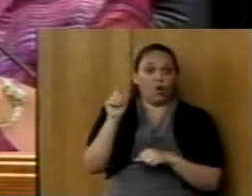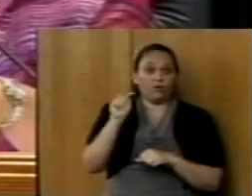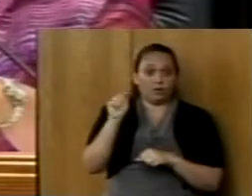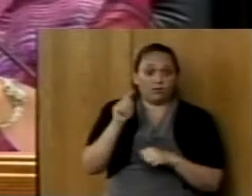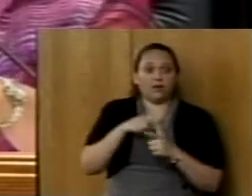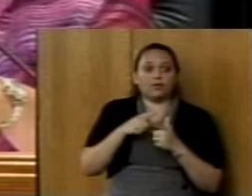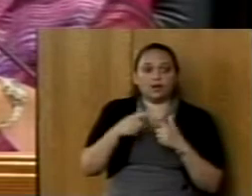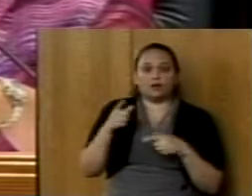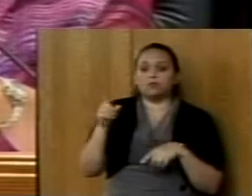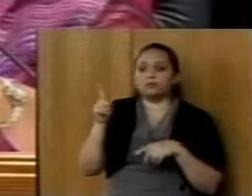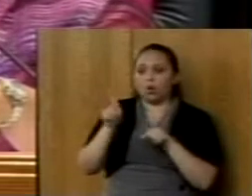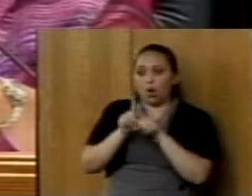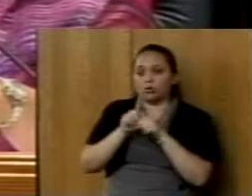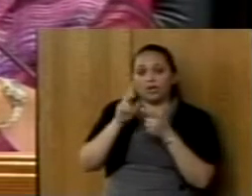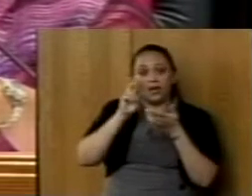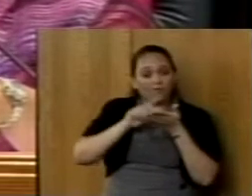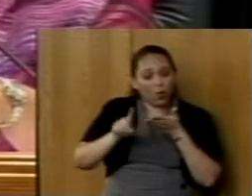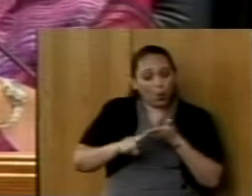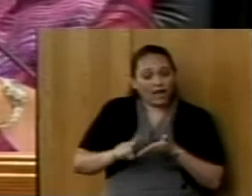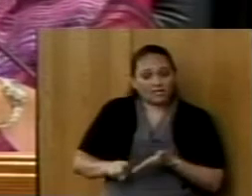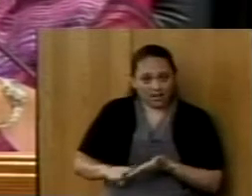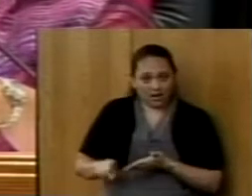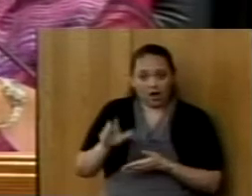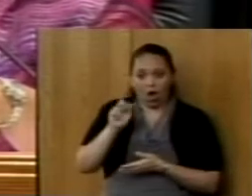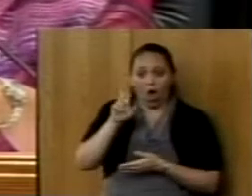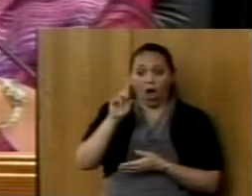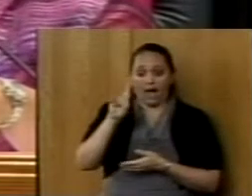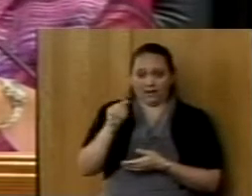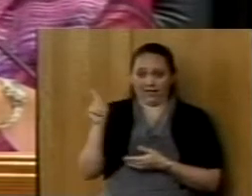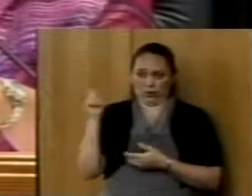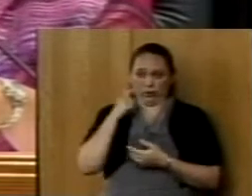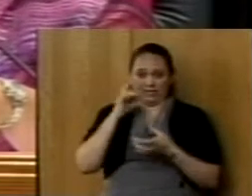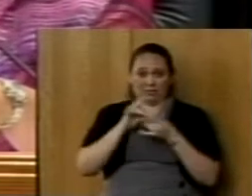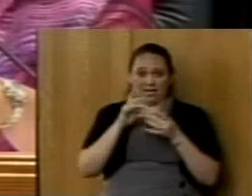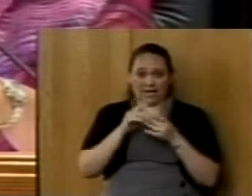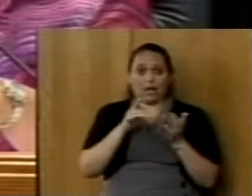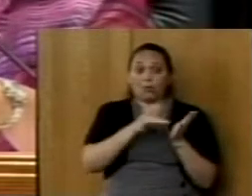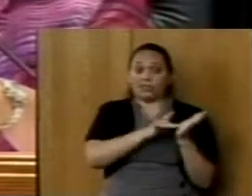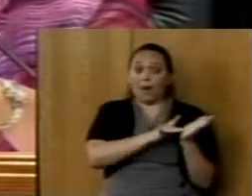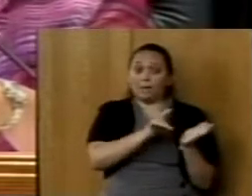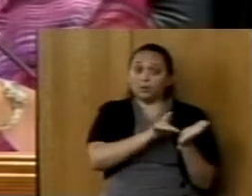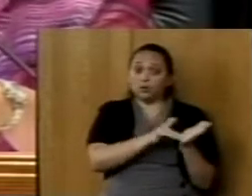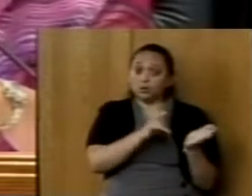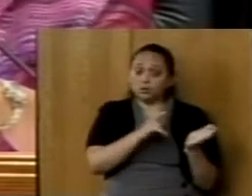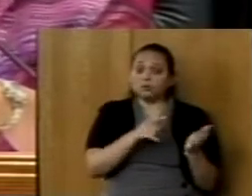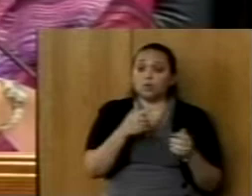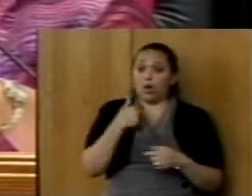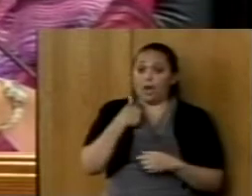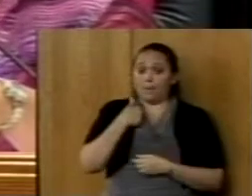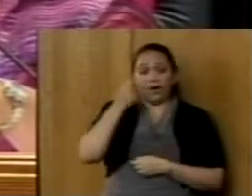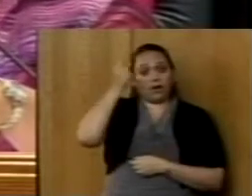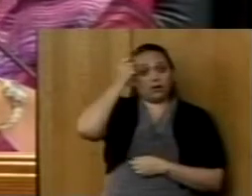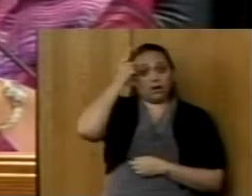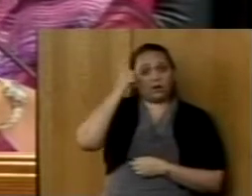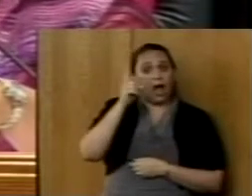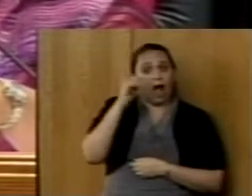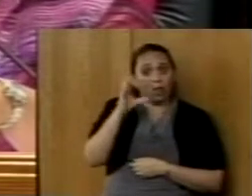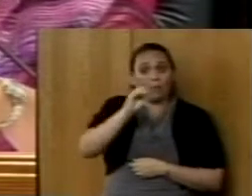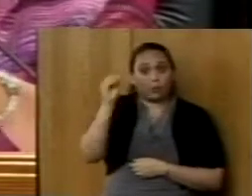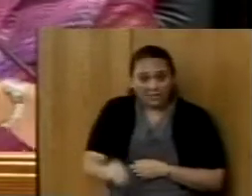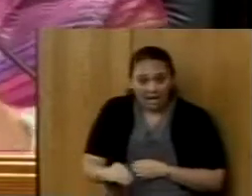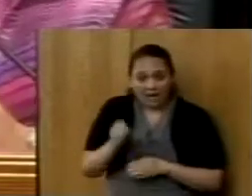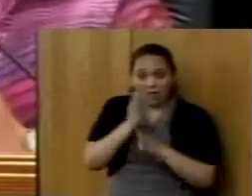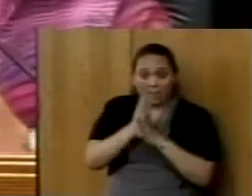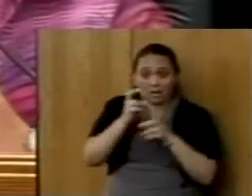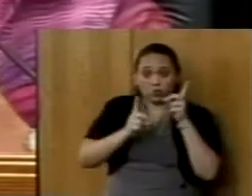about the forensic audit that you just mentioned, that there was abuse. So am I to understand that it was 100% of the